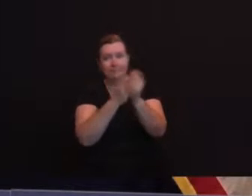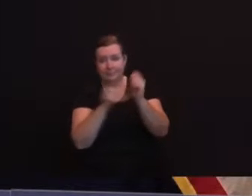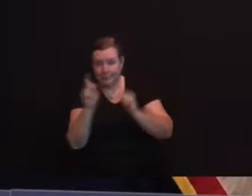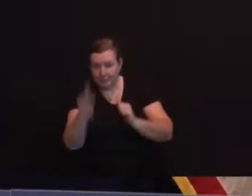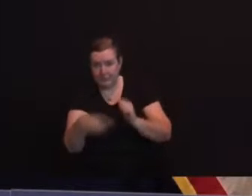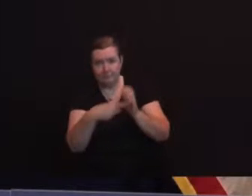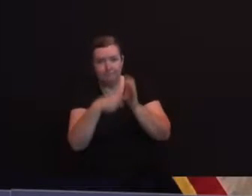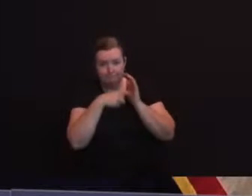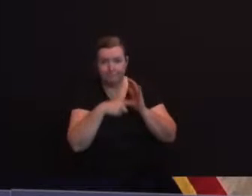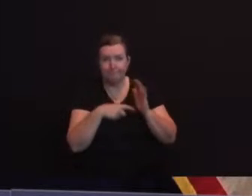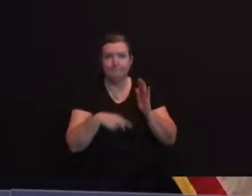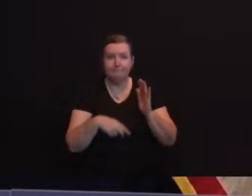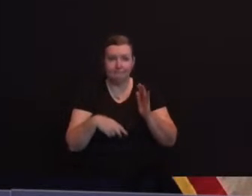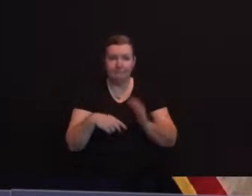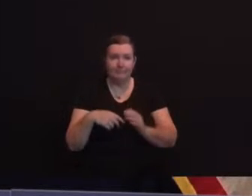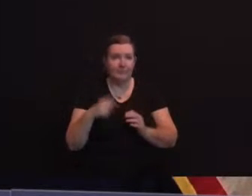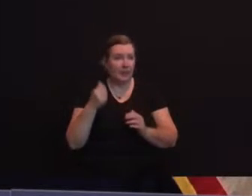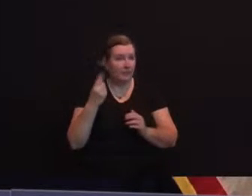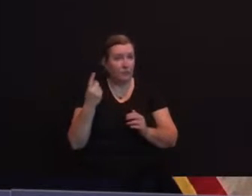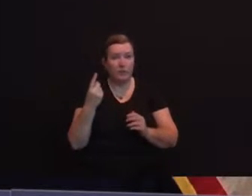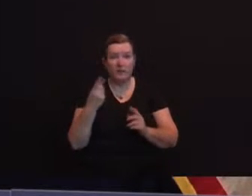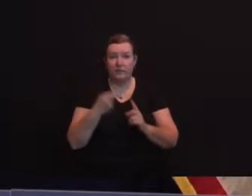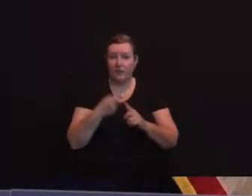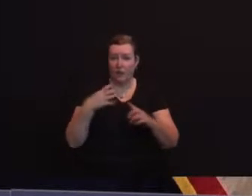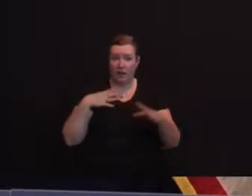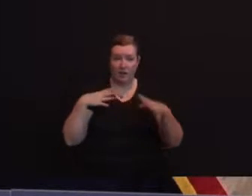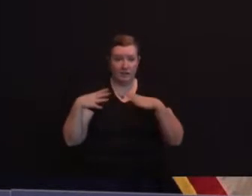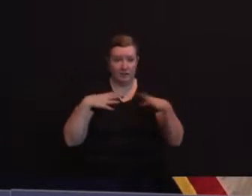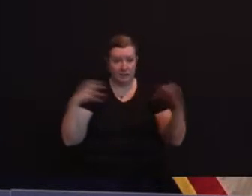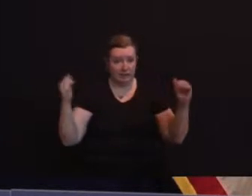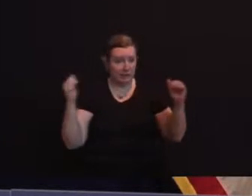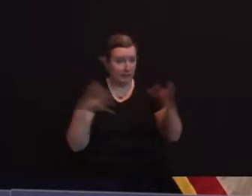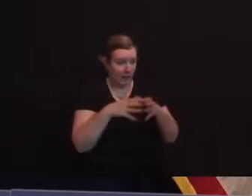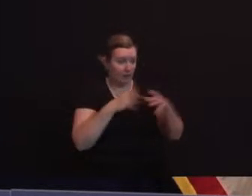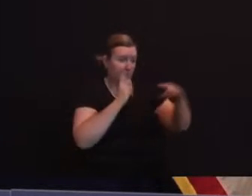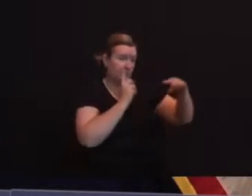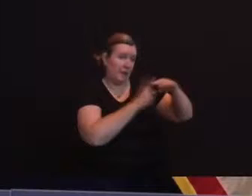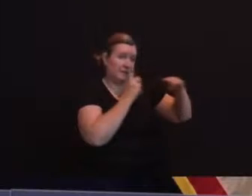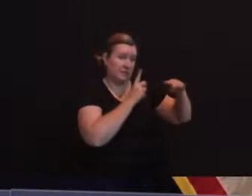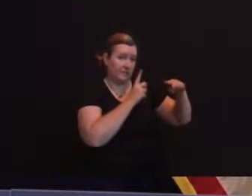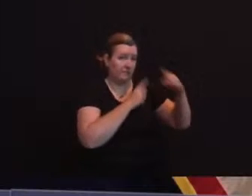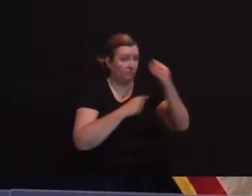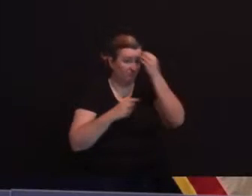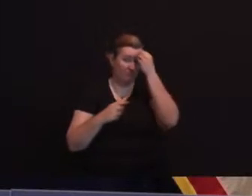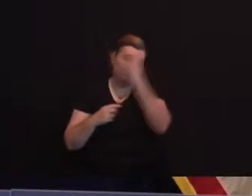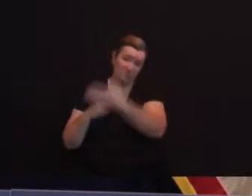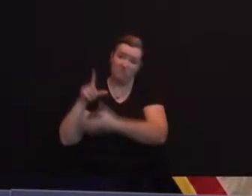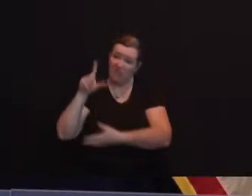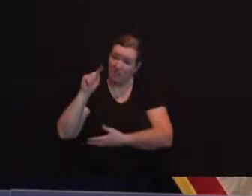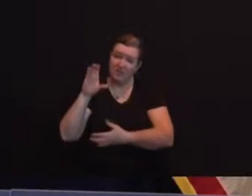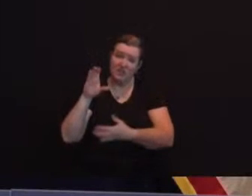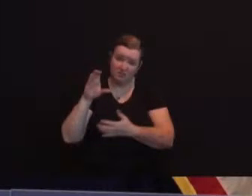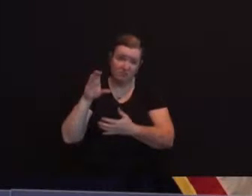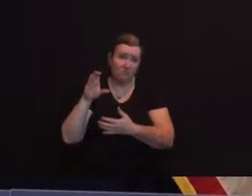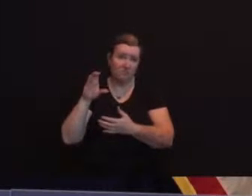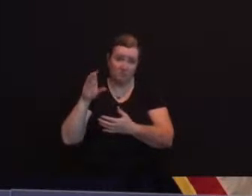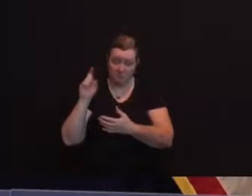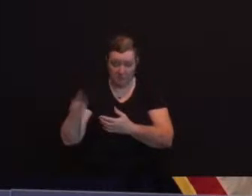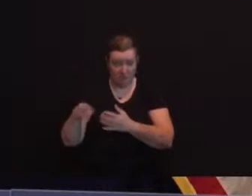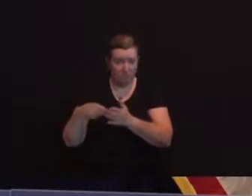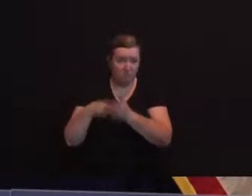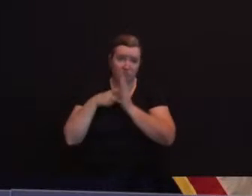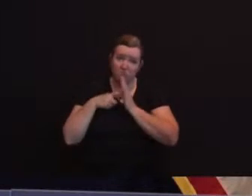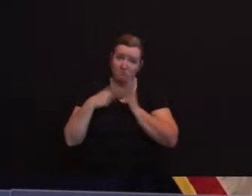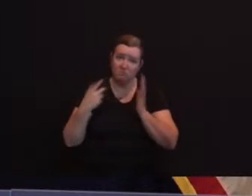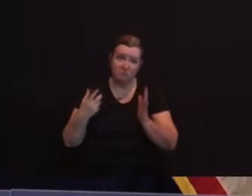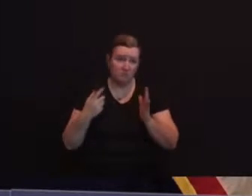present at the holiday gathering tests positive for COVID-19 or exhibits symptoms of